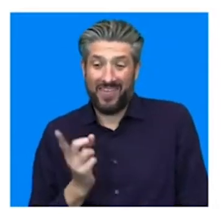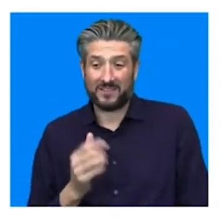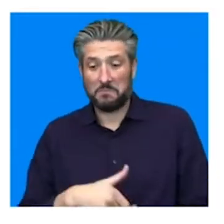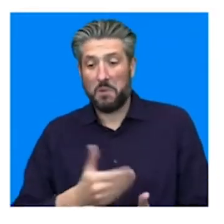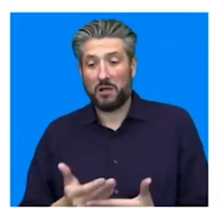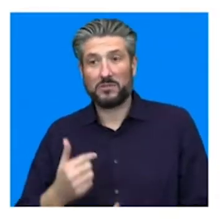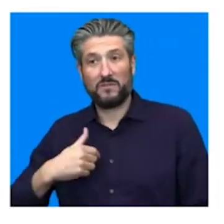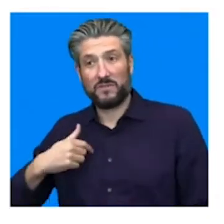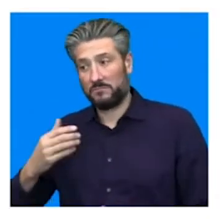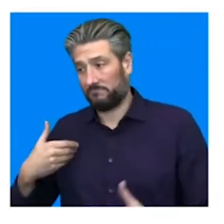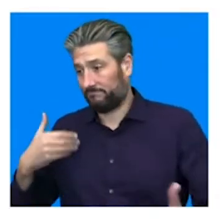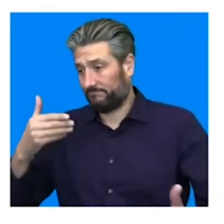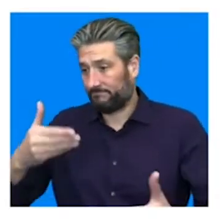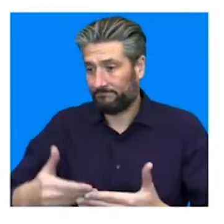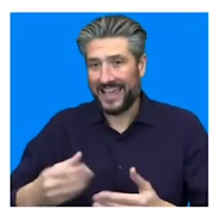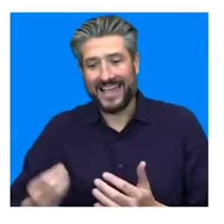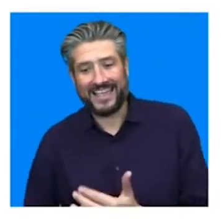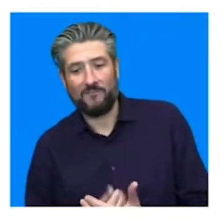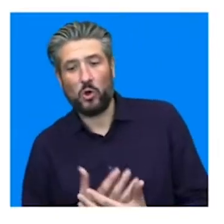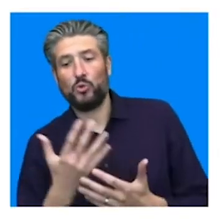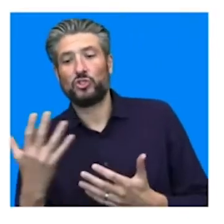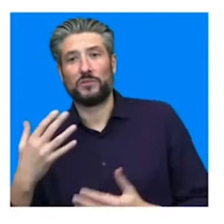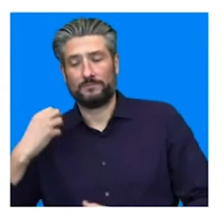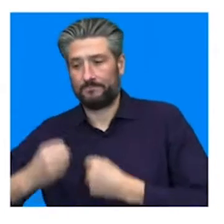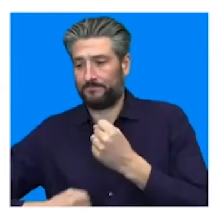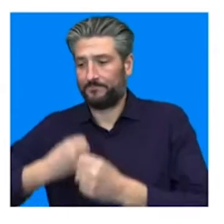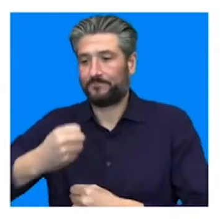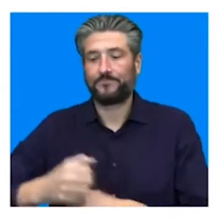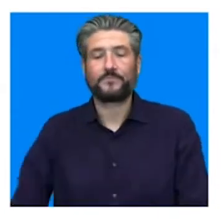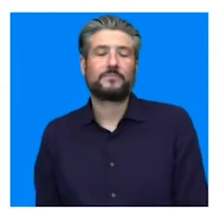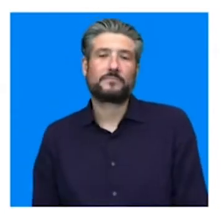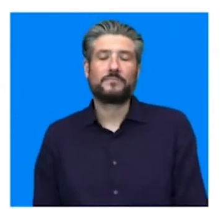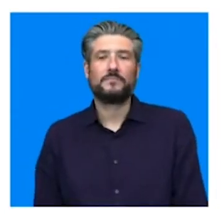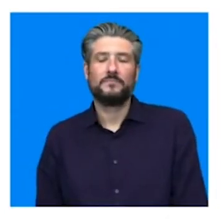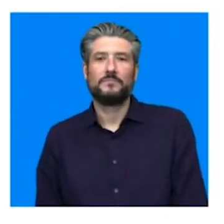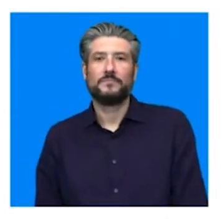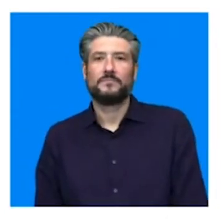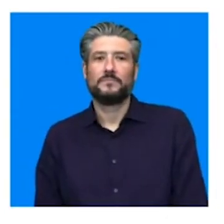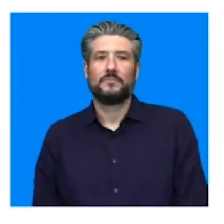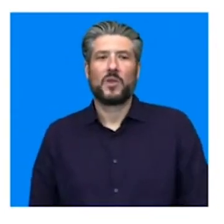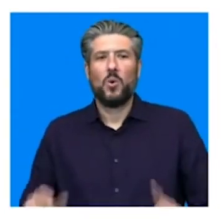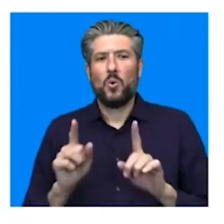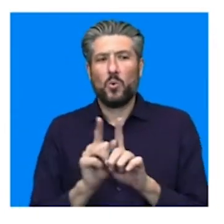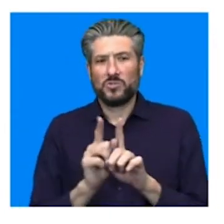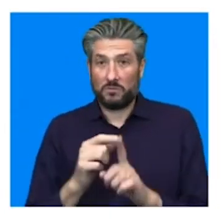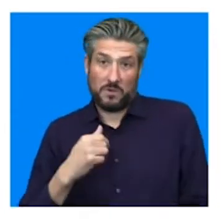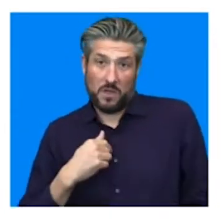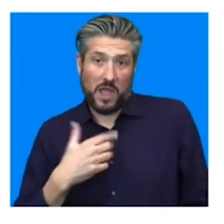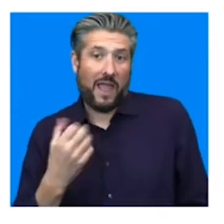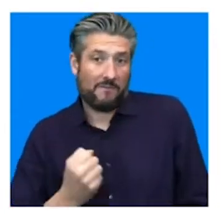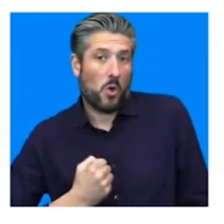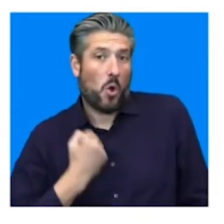actually. I as someone with a condition, I kind of feel like it's my sort of superpower in a way. And I feel like something like Parkinson's is a